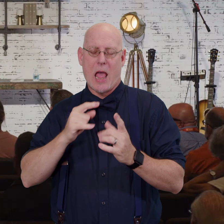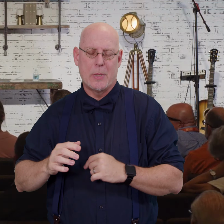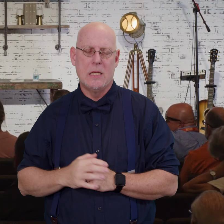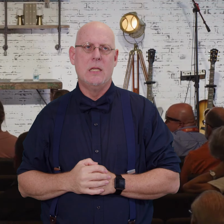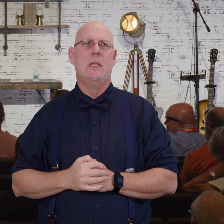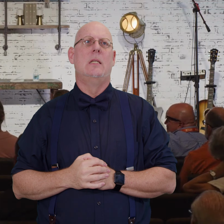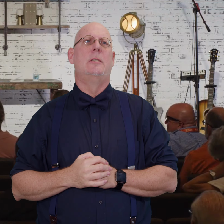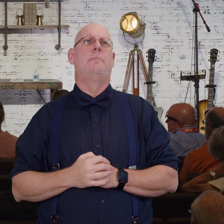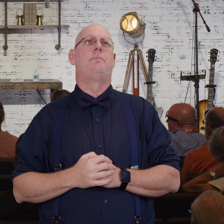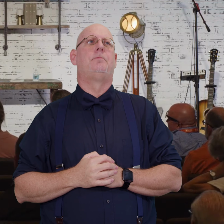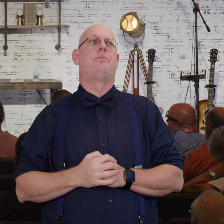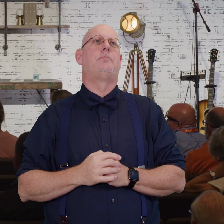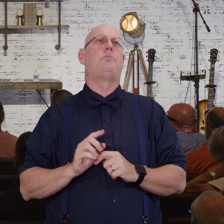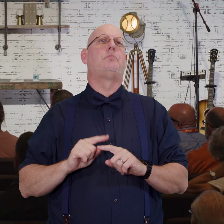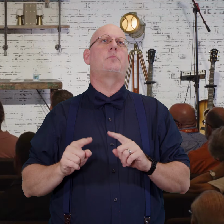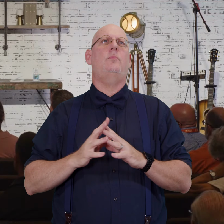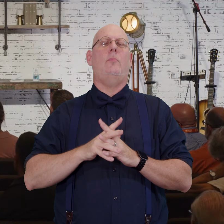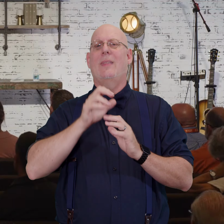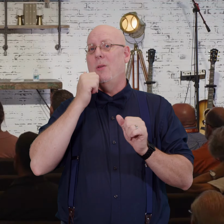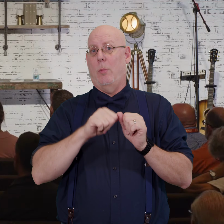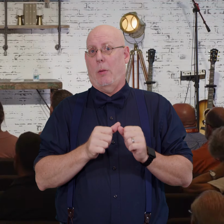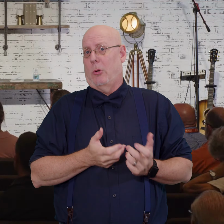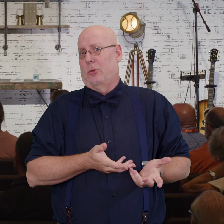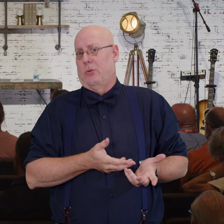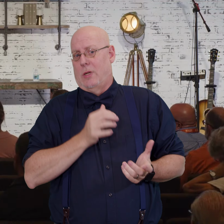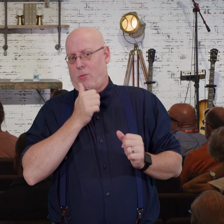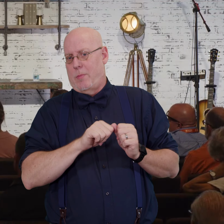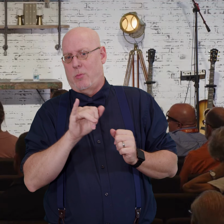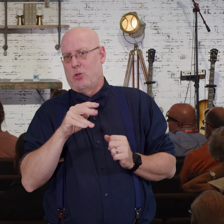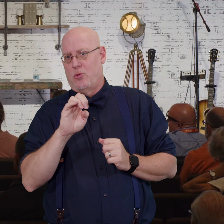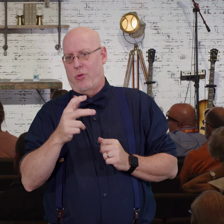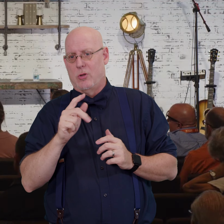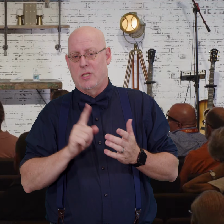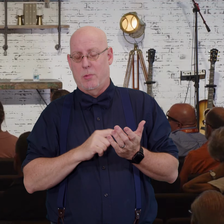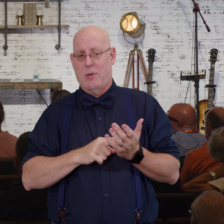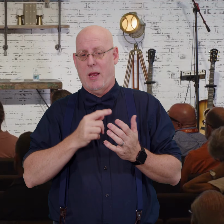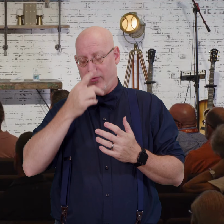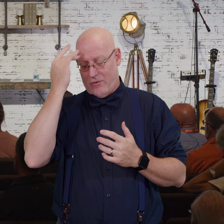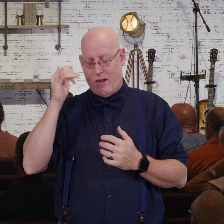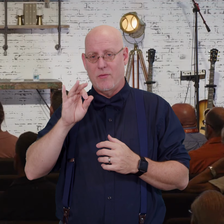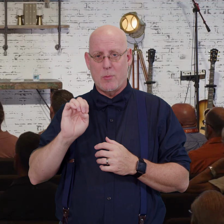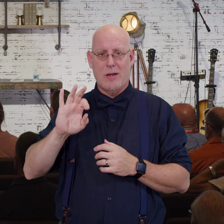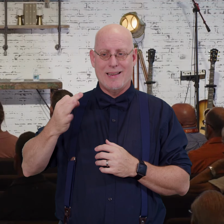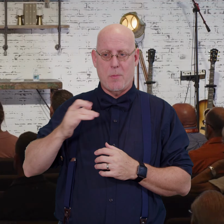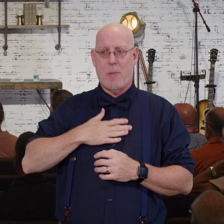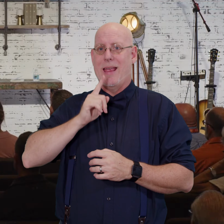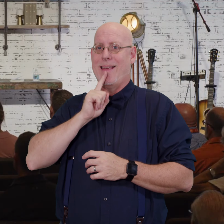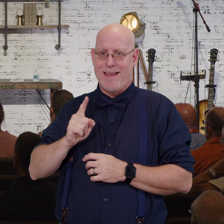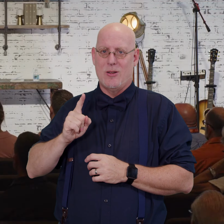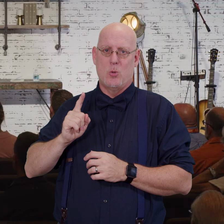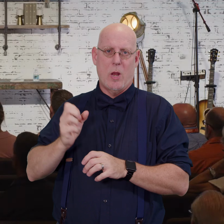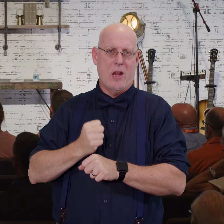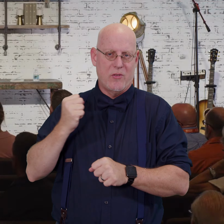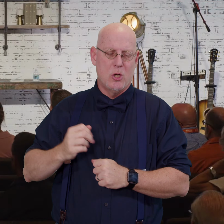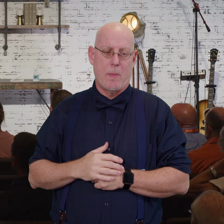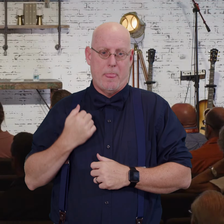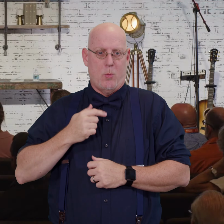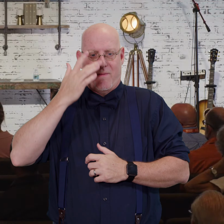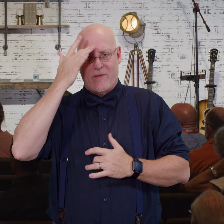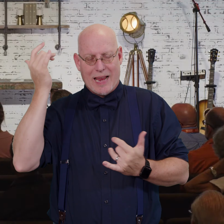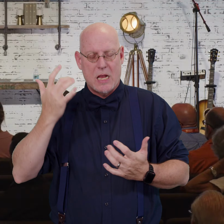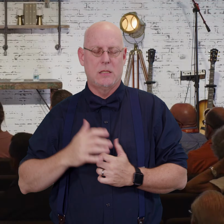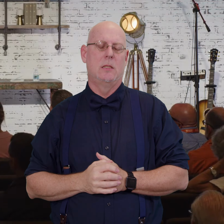there. And so I didn't remember. Didn't remember June 3rd. Sometimes I've forgotten February 19th, my actual anniversary. We